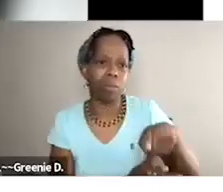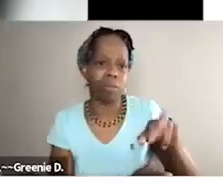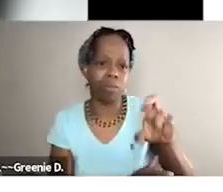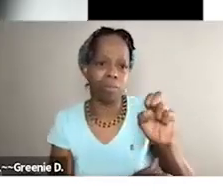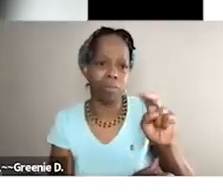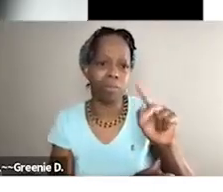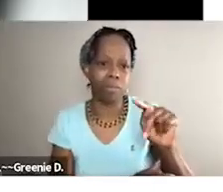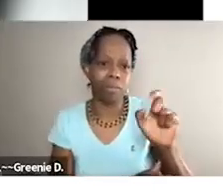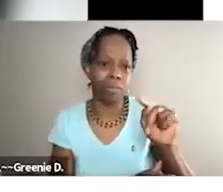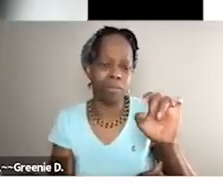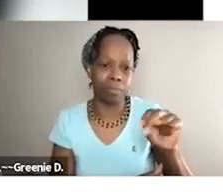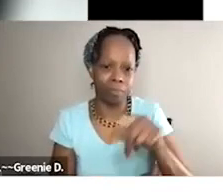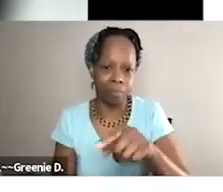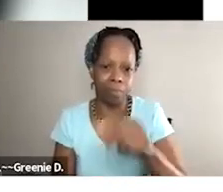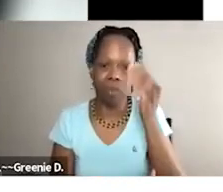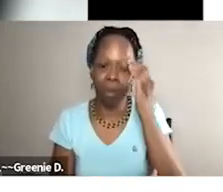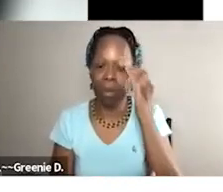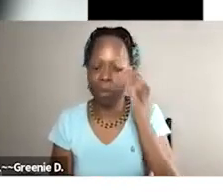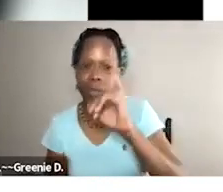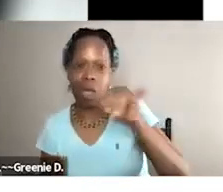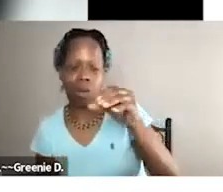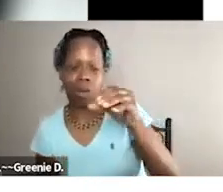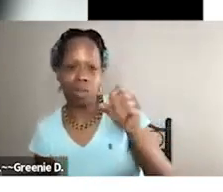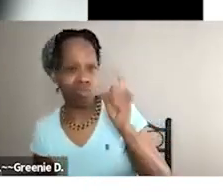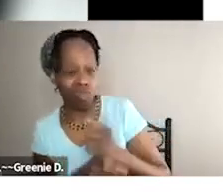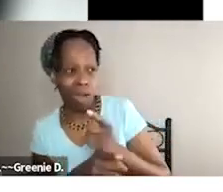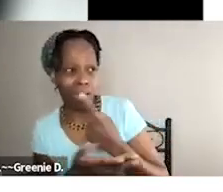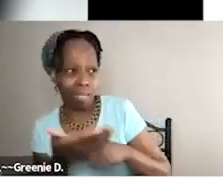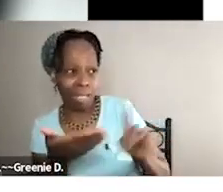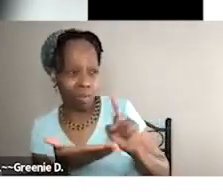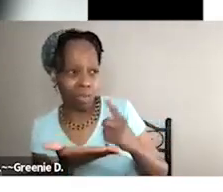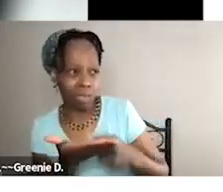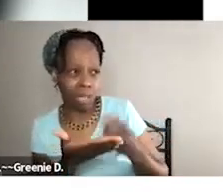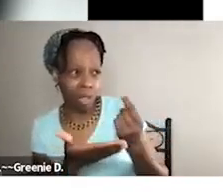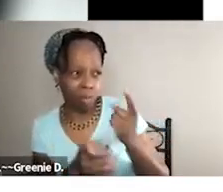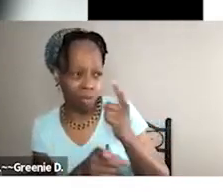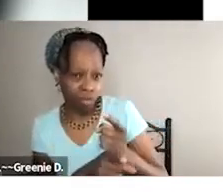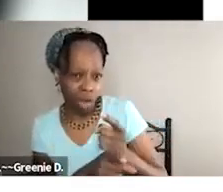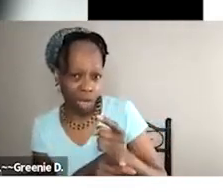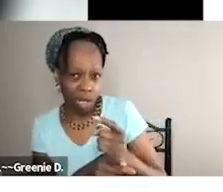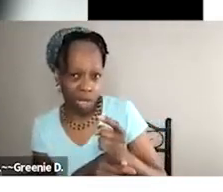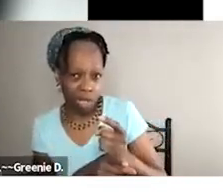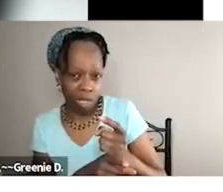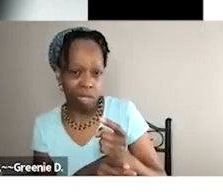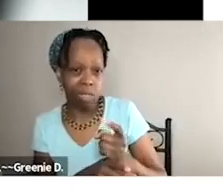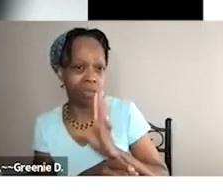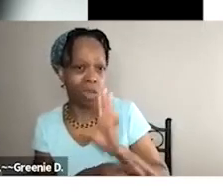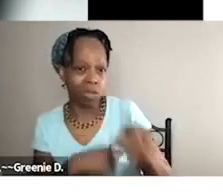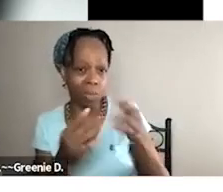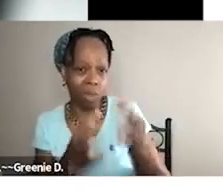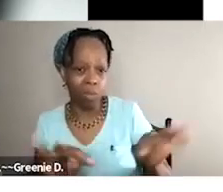talked about it a little bit last week, right? Where we were talking about the importance of